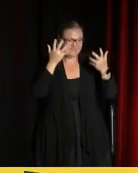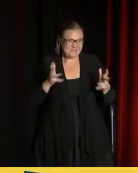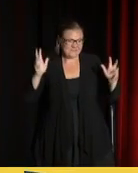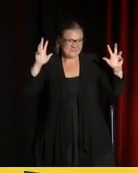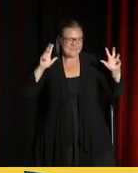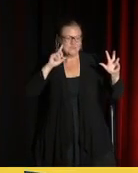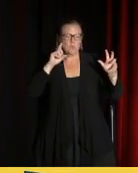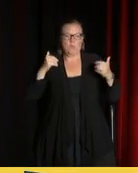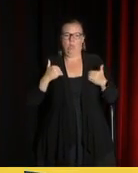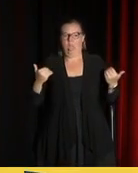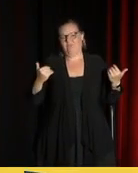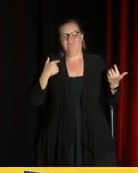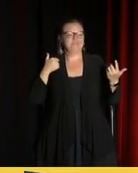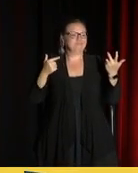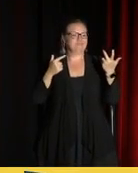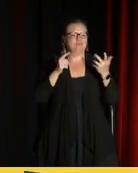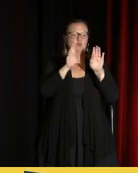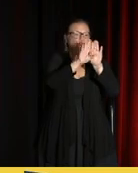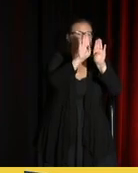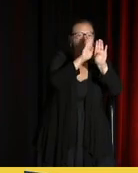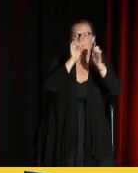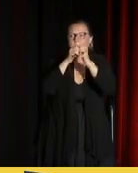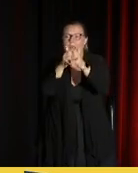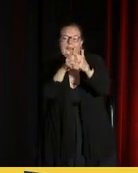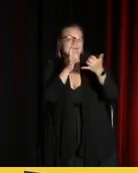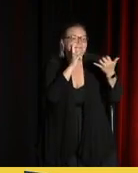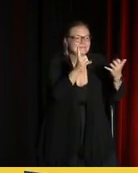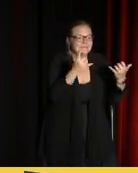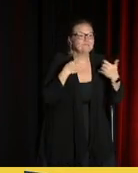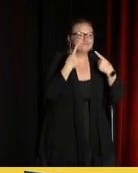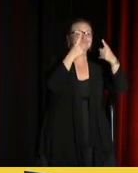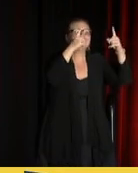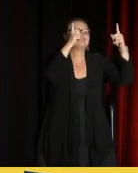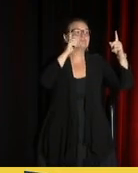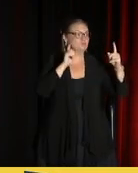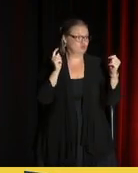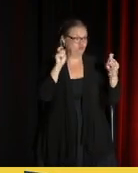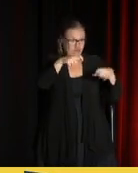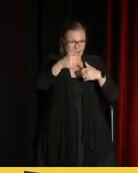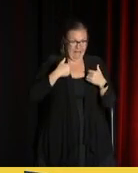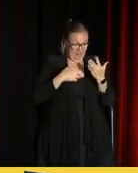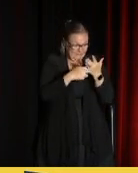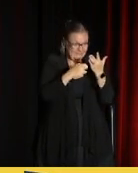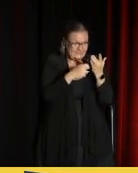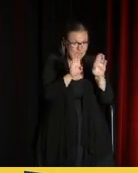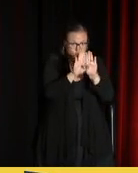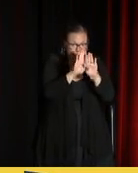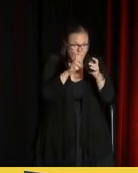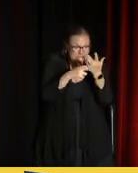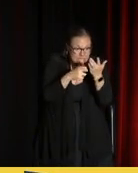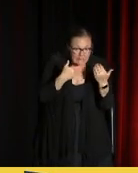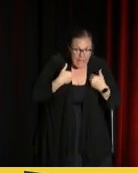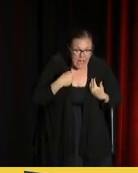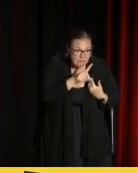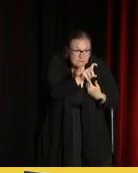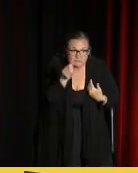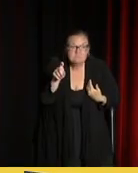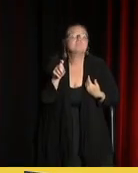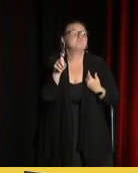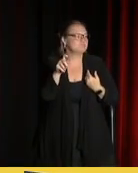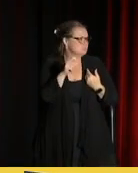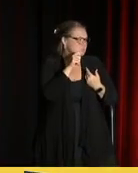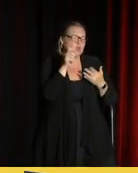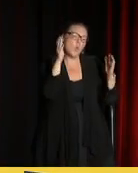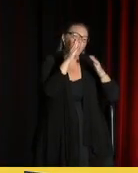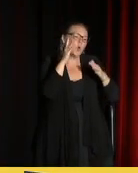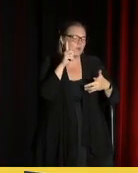to jump into our door prizes. So, everybody should have a door prize ticket you got when you came in. If you don't worry too